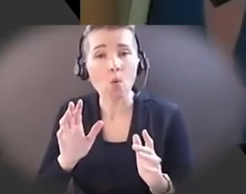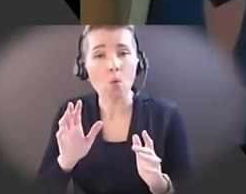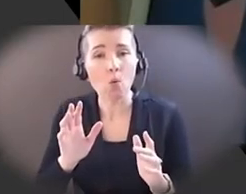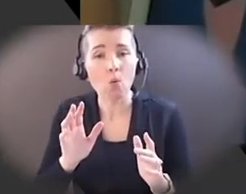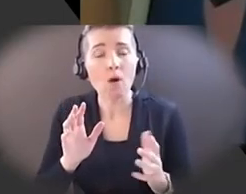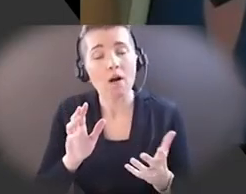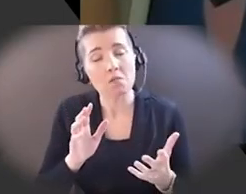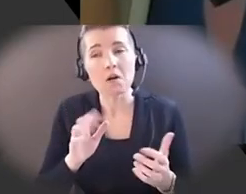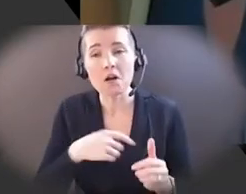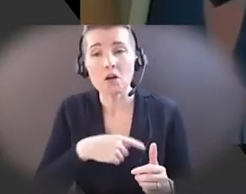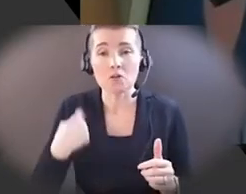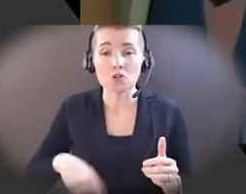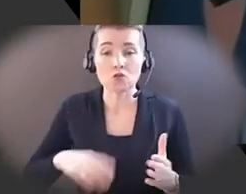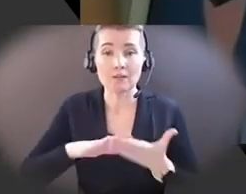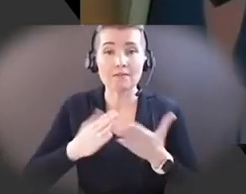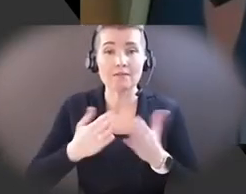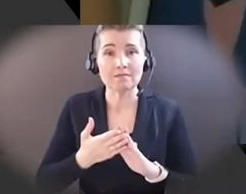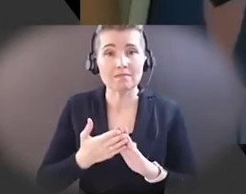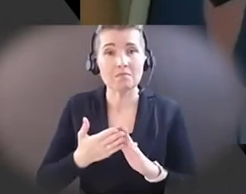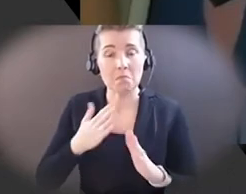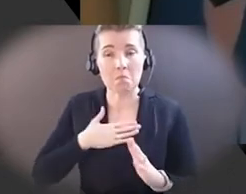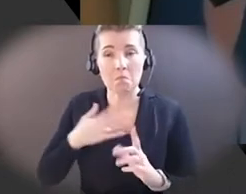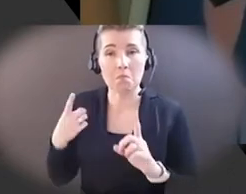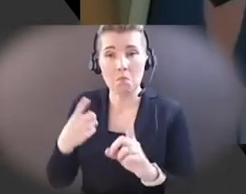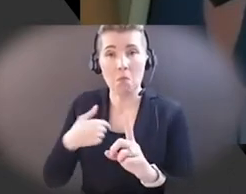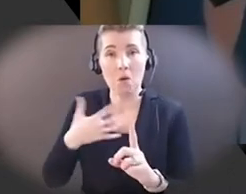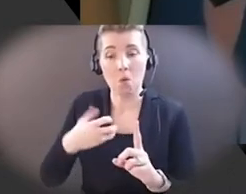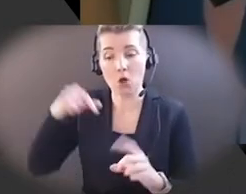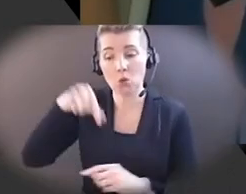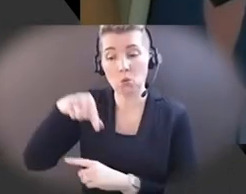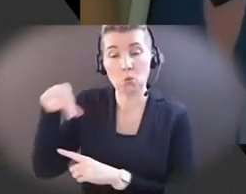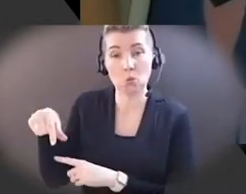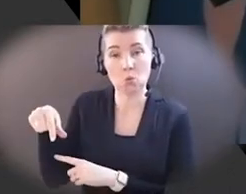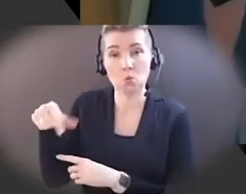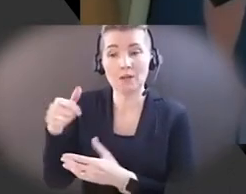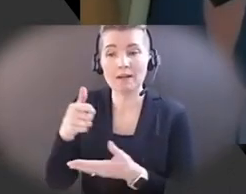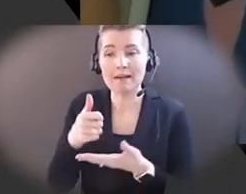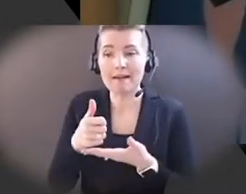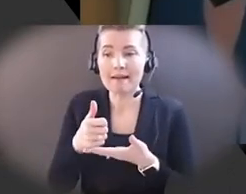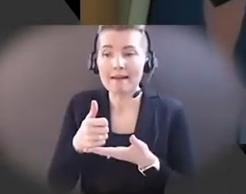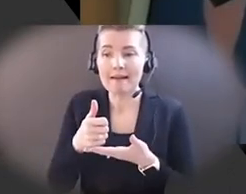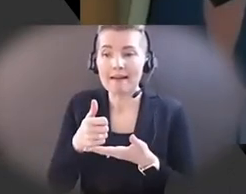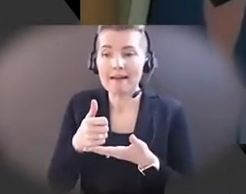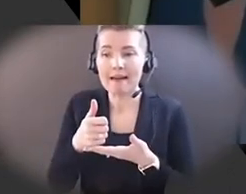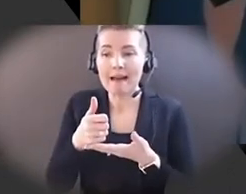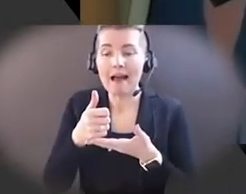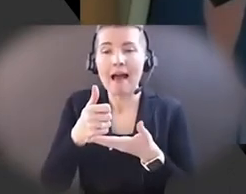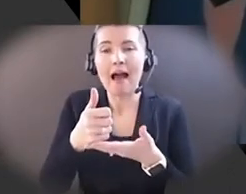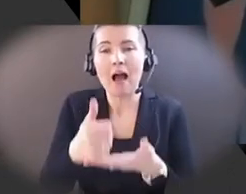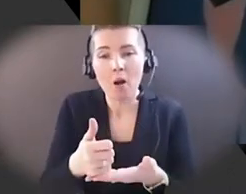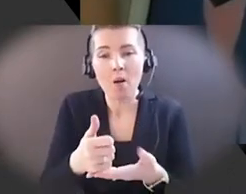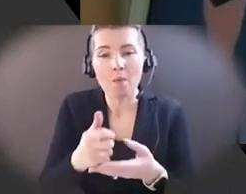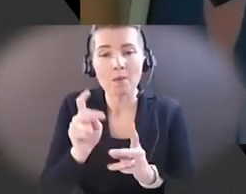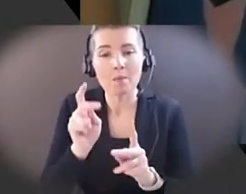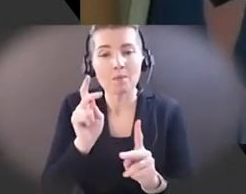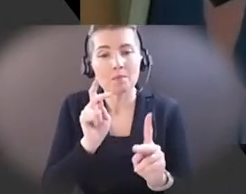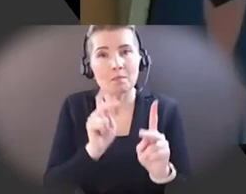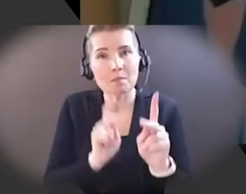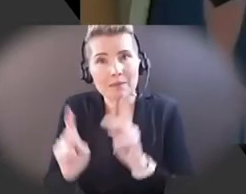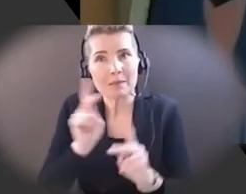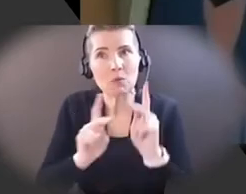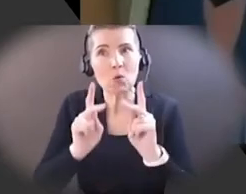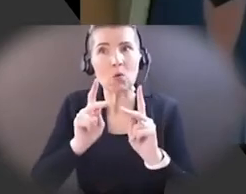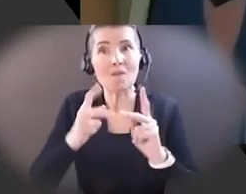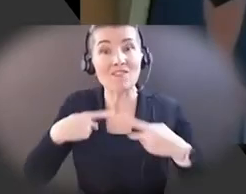least, I wanted QQ to kind of help bring together not just people who are physically in Chinatown, but maybe if